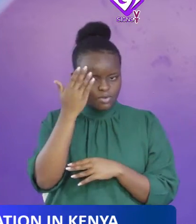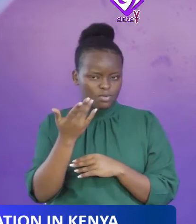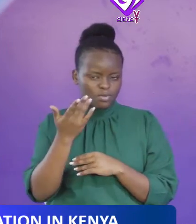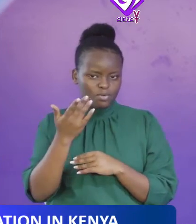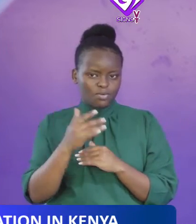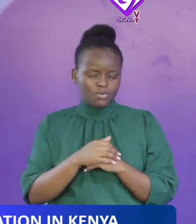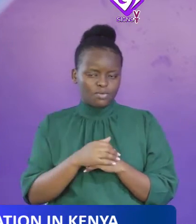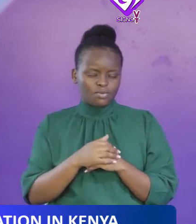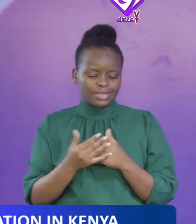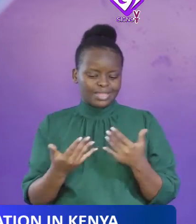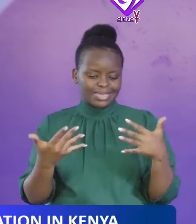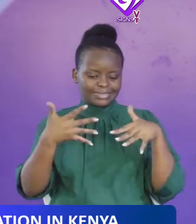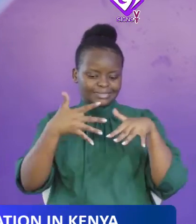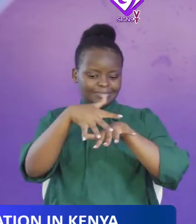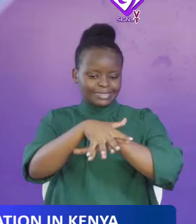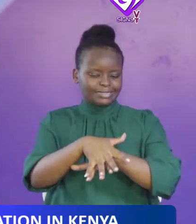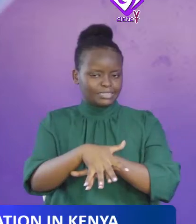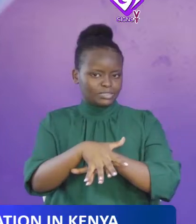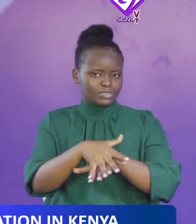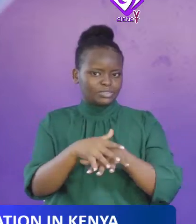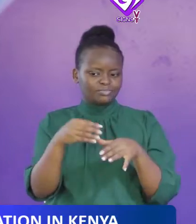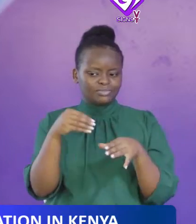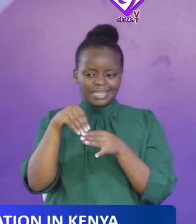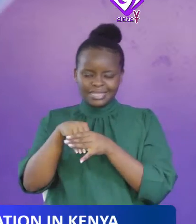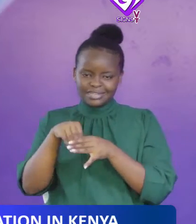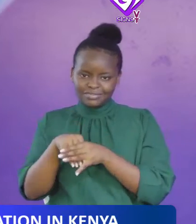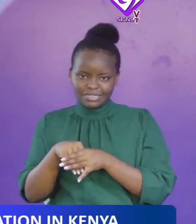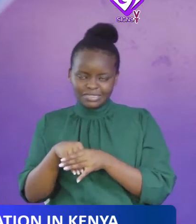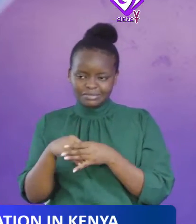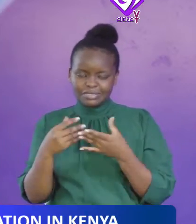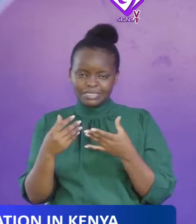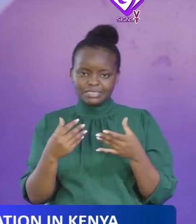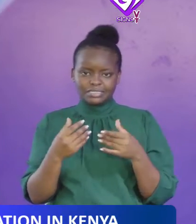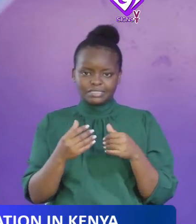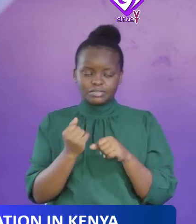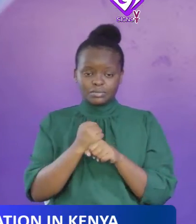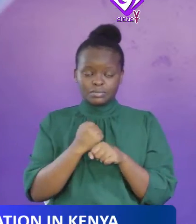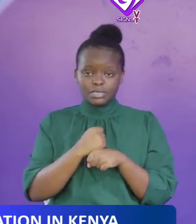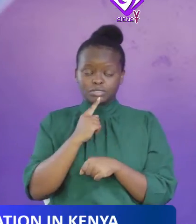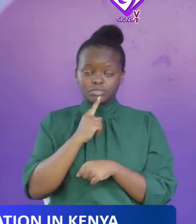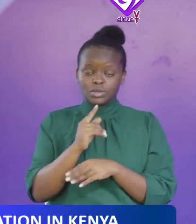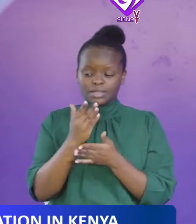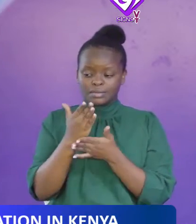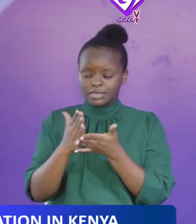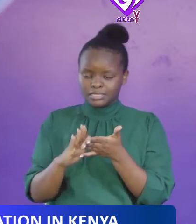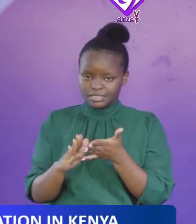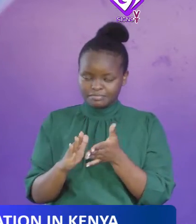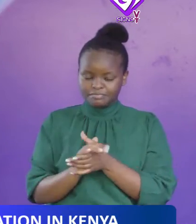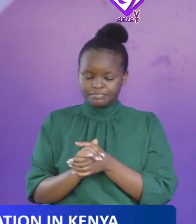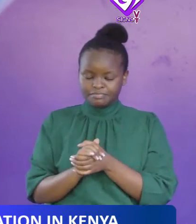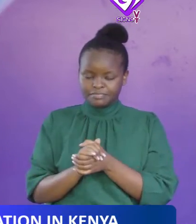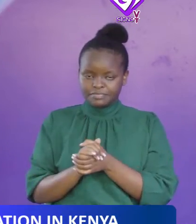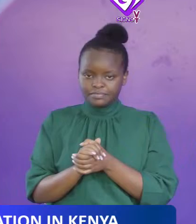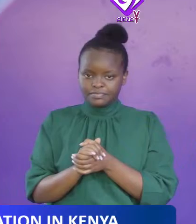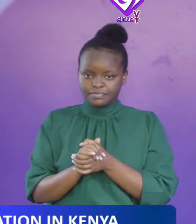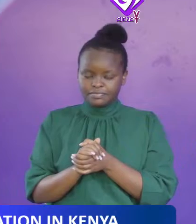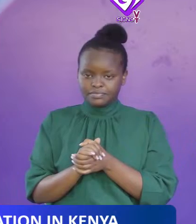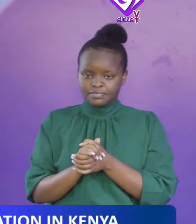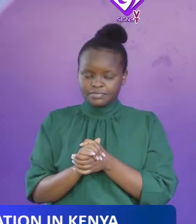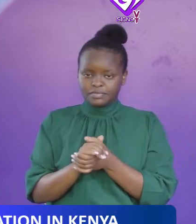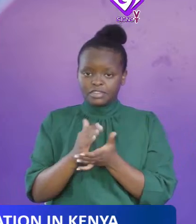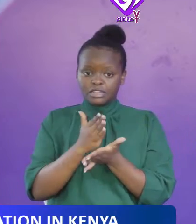The integration, the investment that has gone to make sure that they're part of the actual journey.